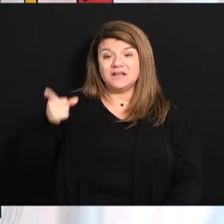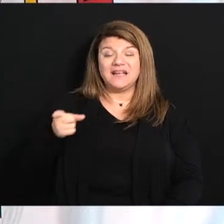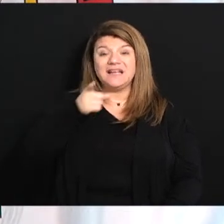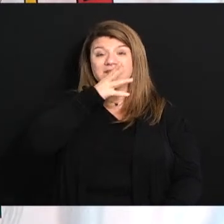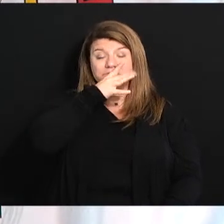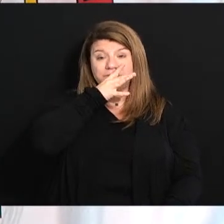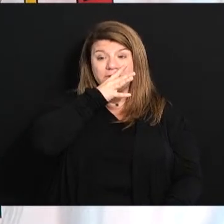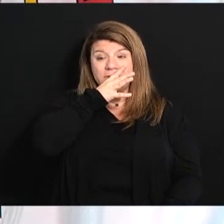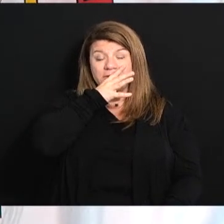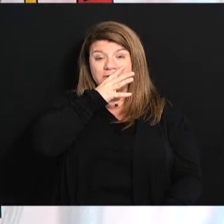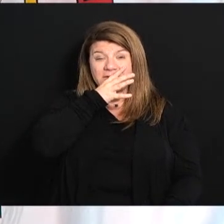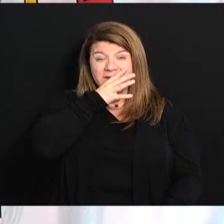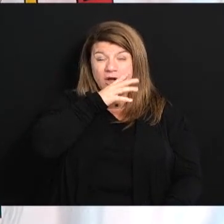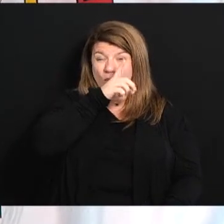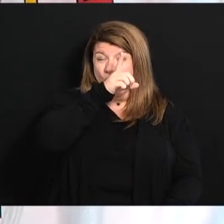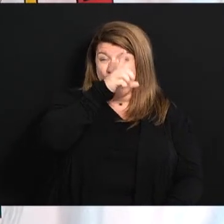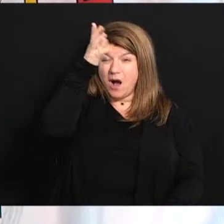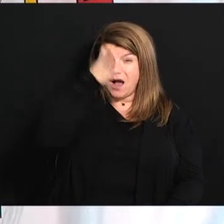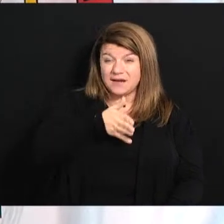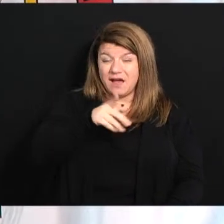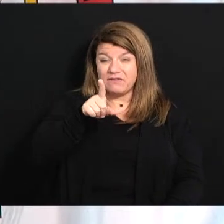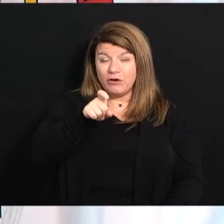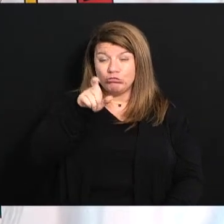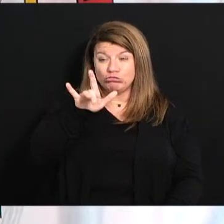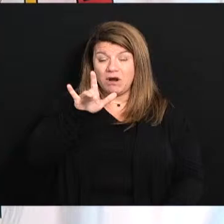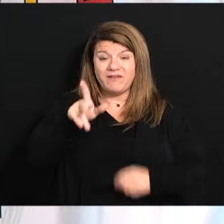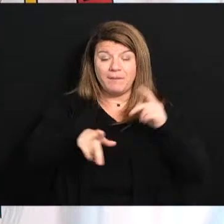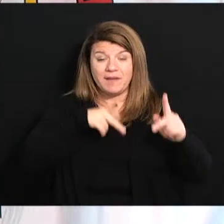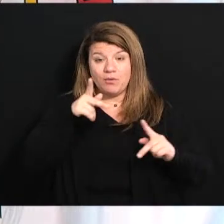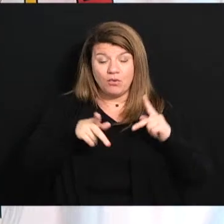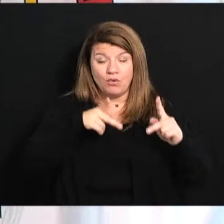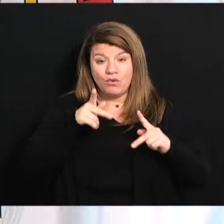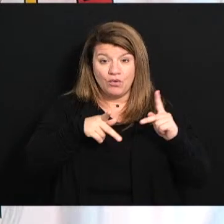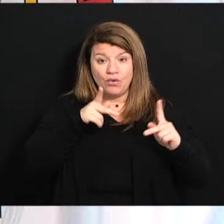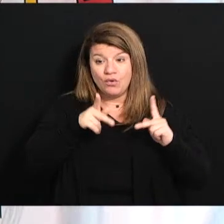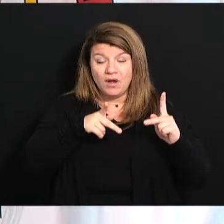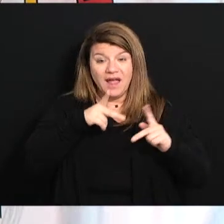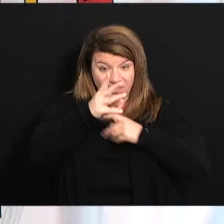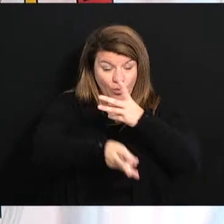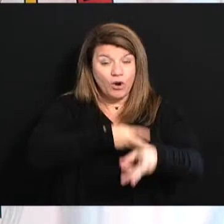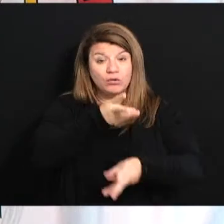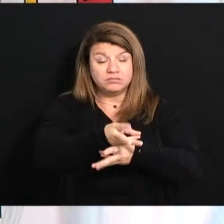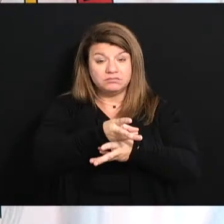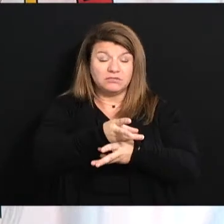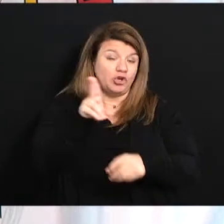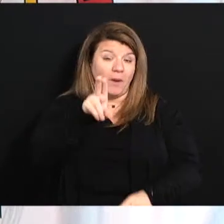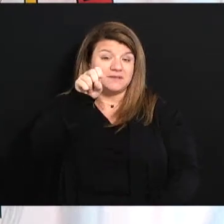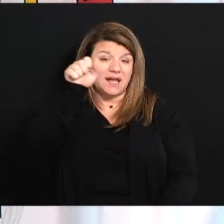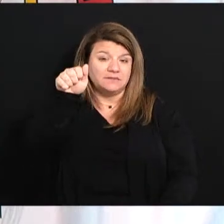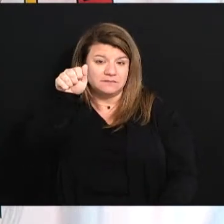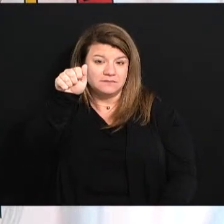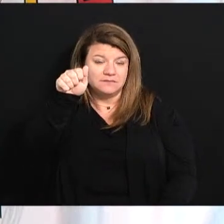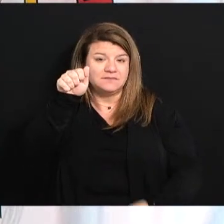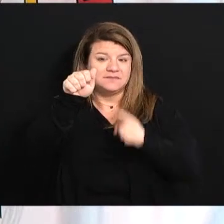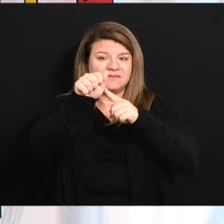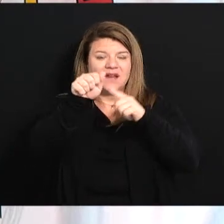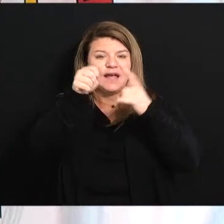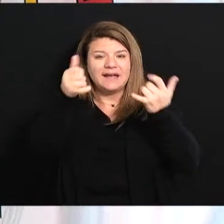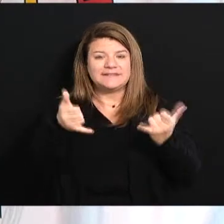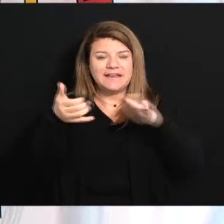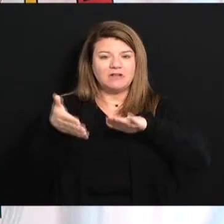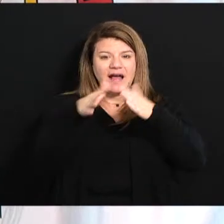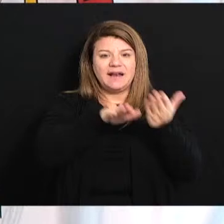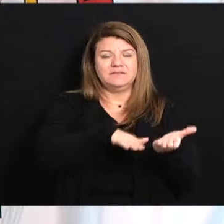1 out of every 125 people in the United States of America has now